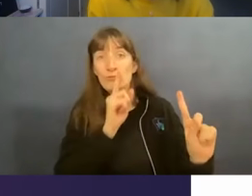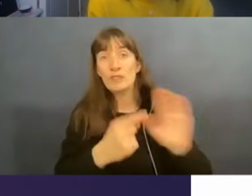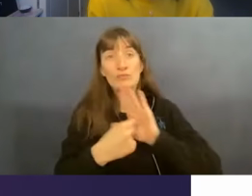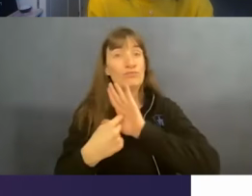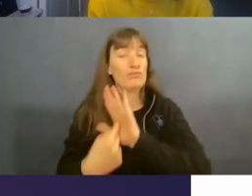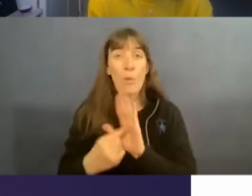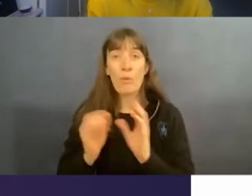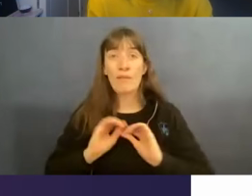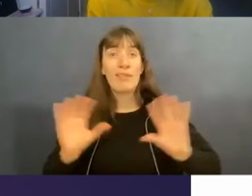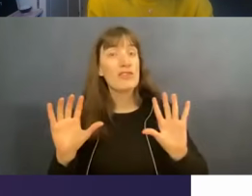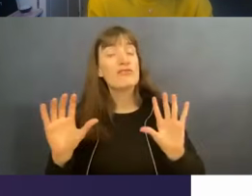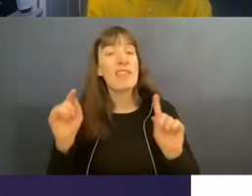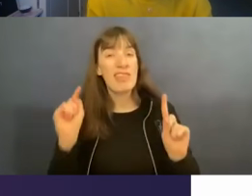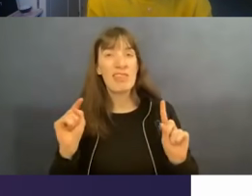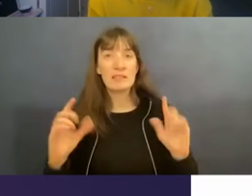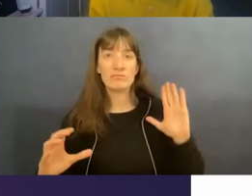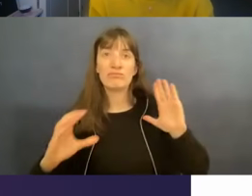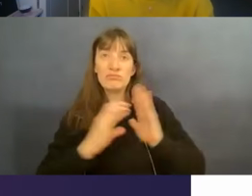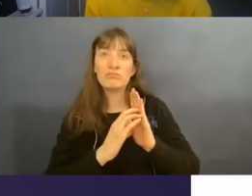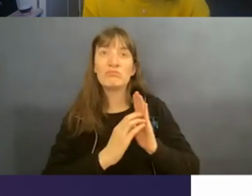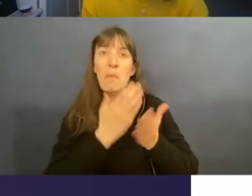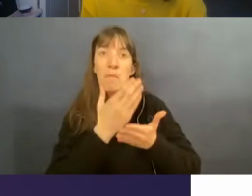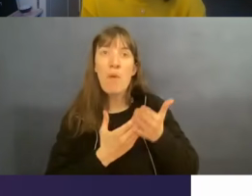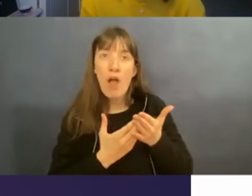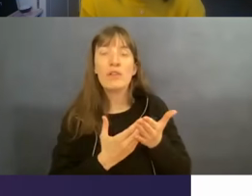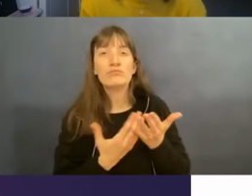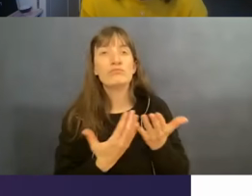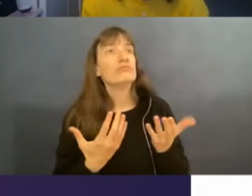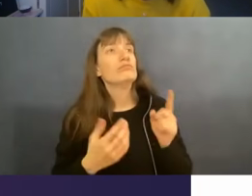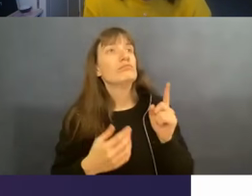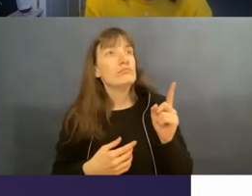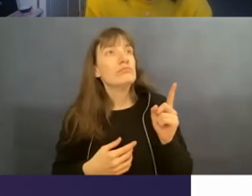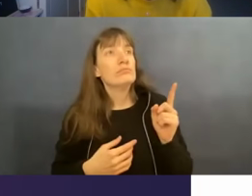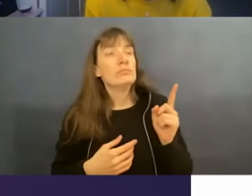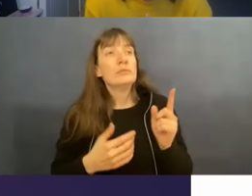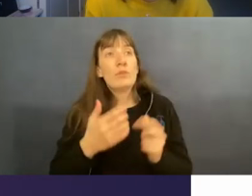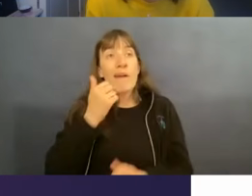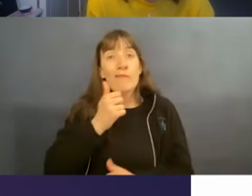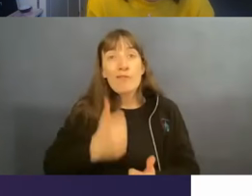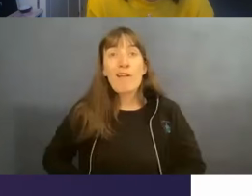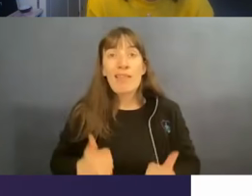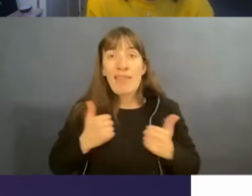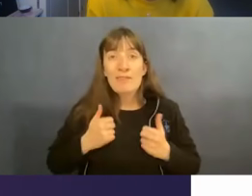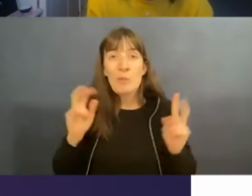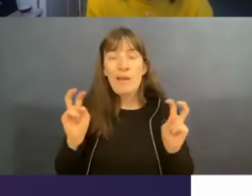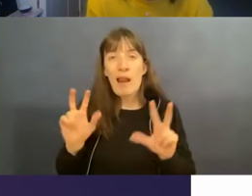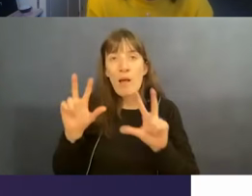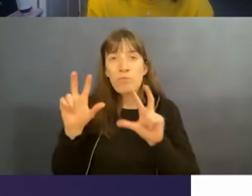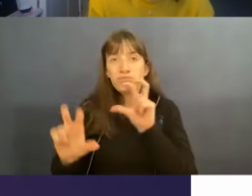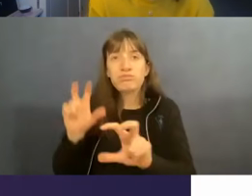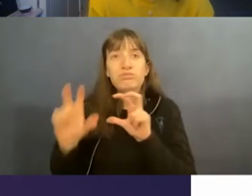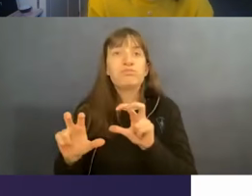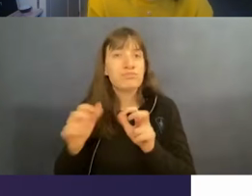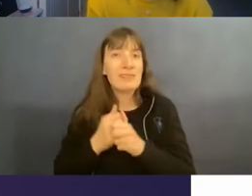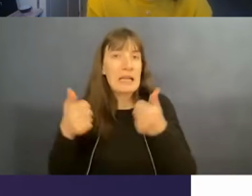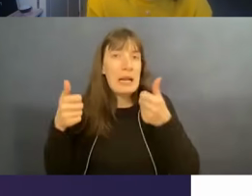this section talks about. So Charles says, each day of our lives, we make deposits in the memory banks of our children. And